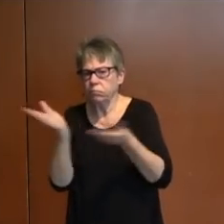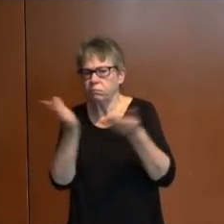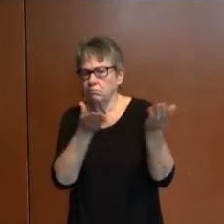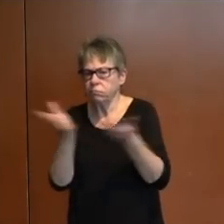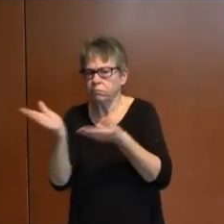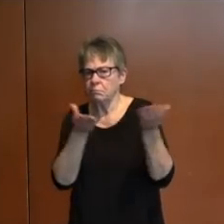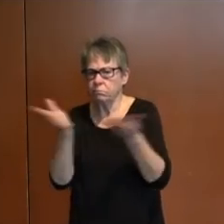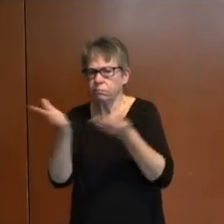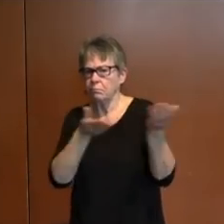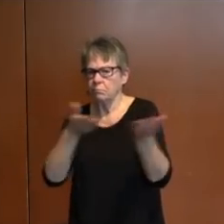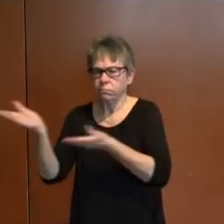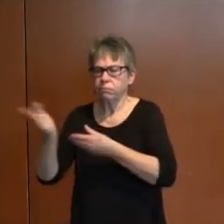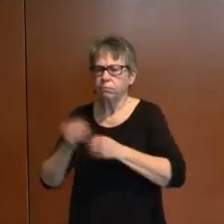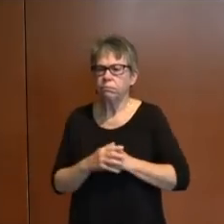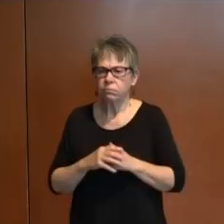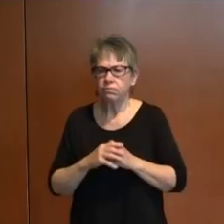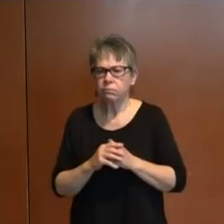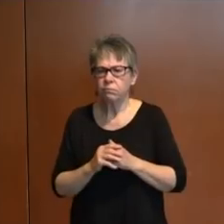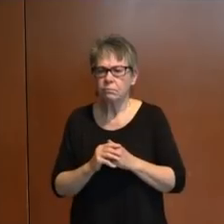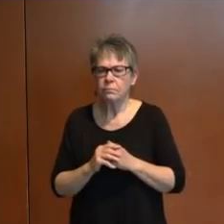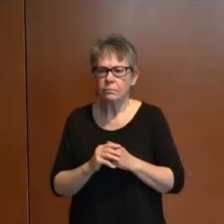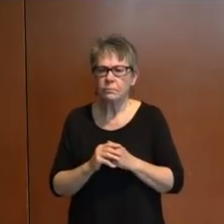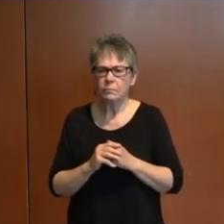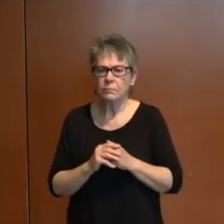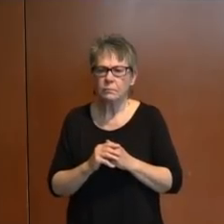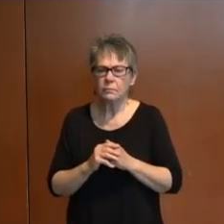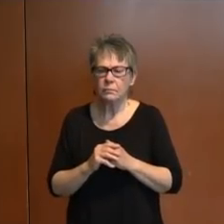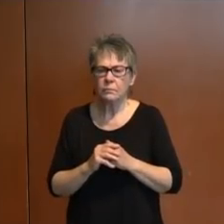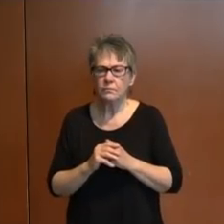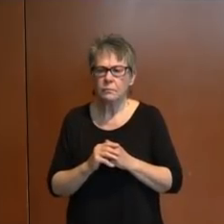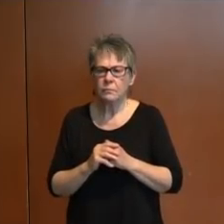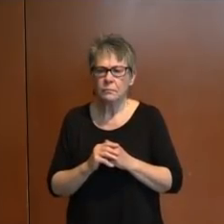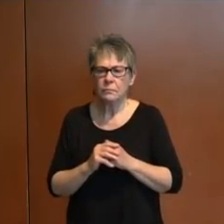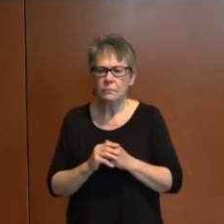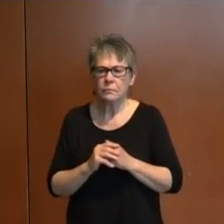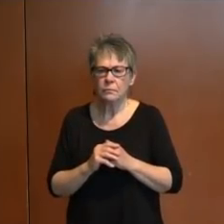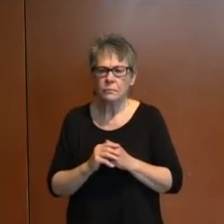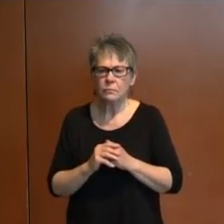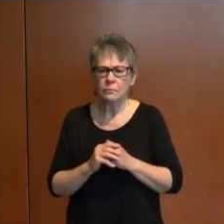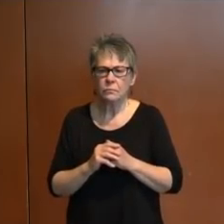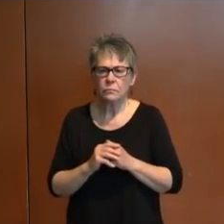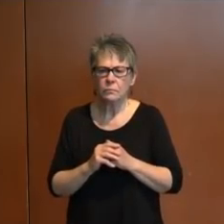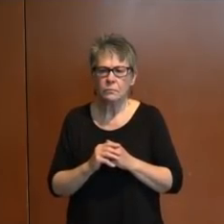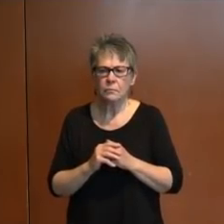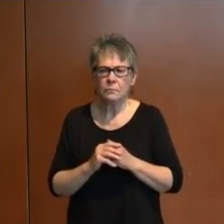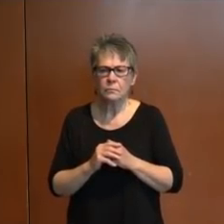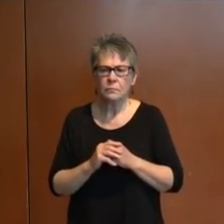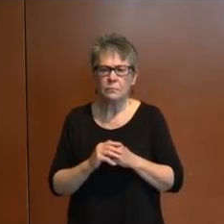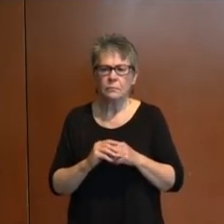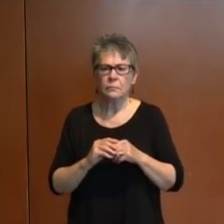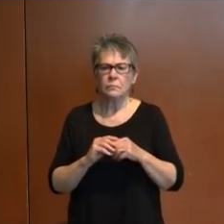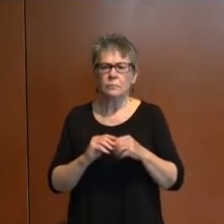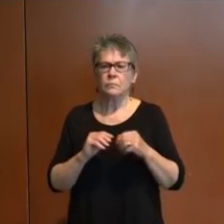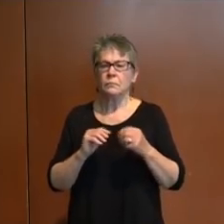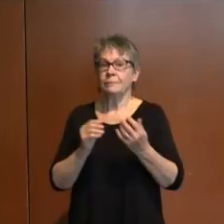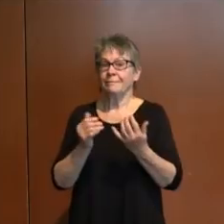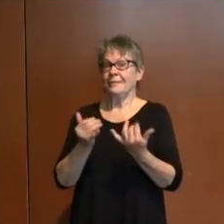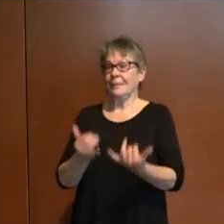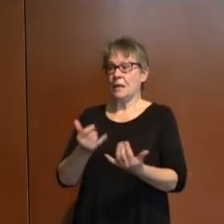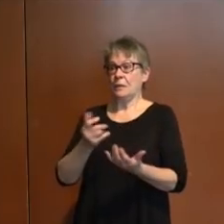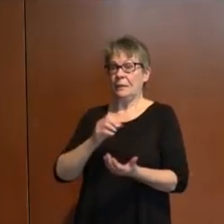of COVID-19 involving officers. That I reported one yesterday, so now they have a total of